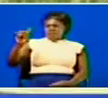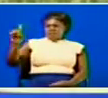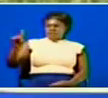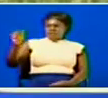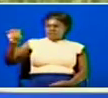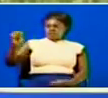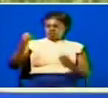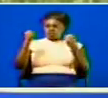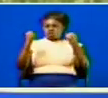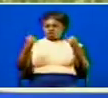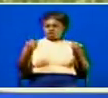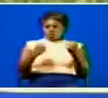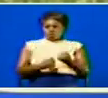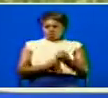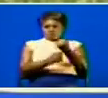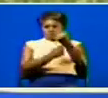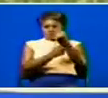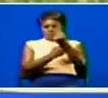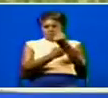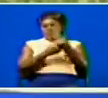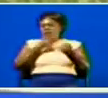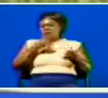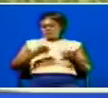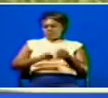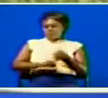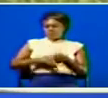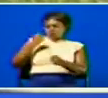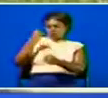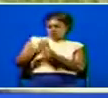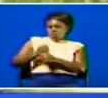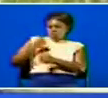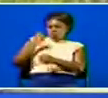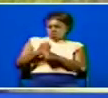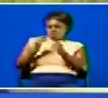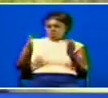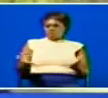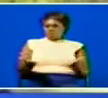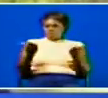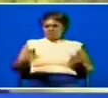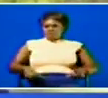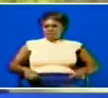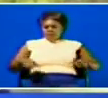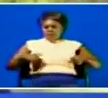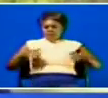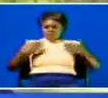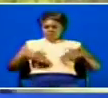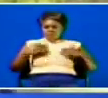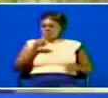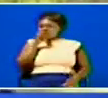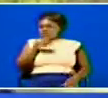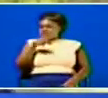very strong supporter of the husband's efforts in improving the lives of people of Kitui